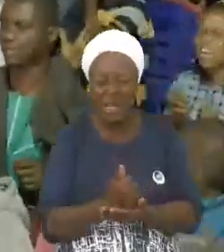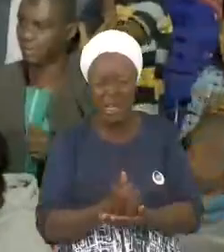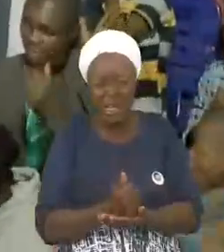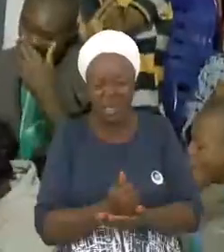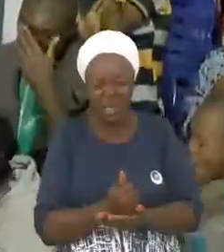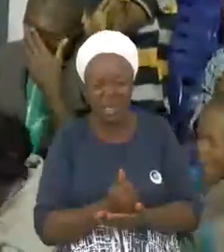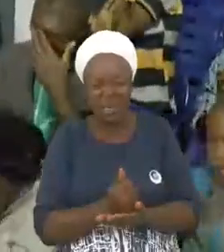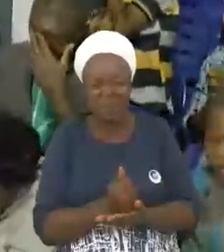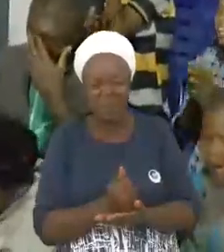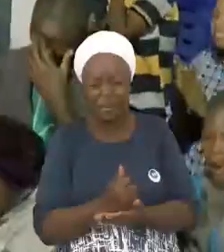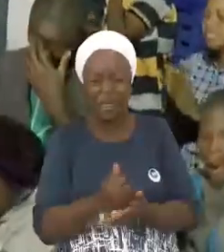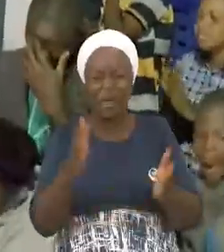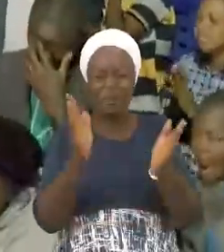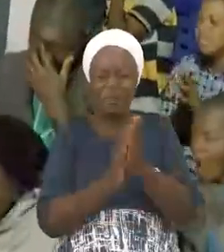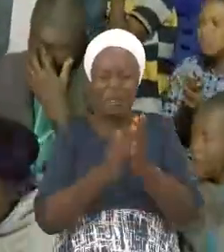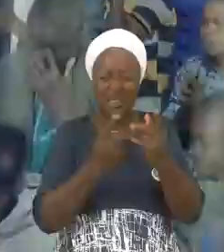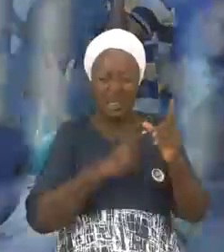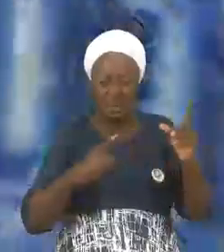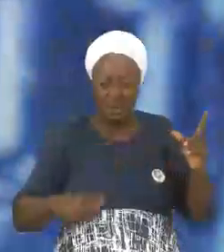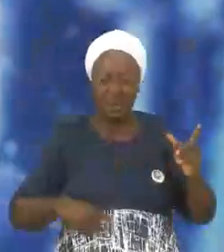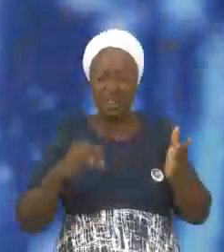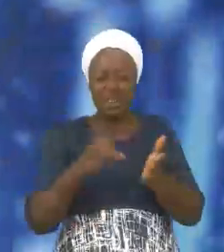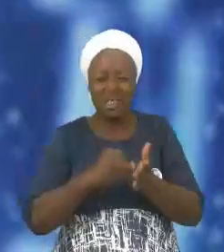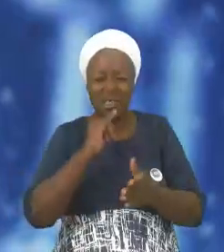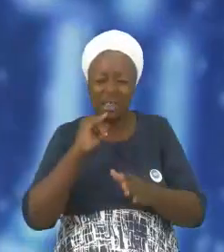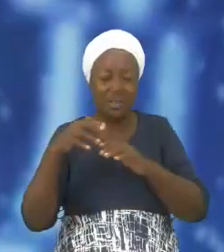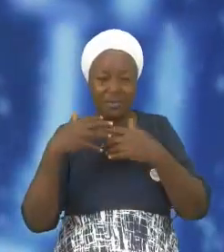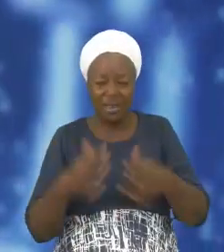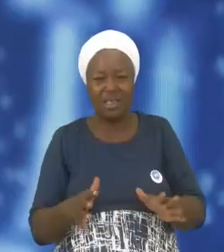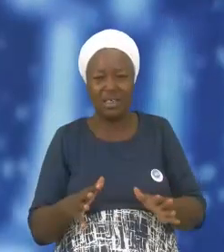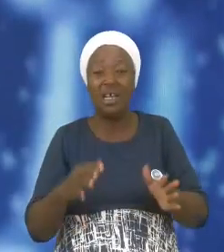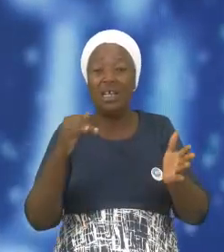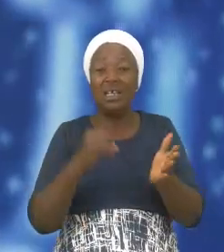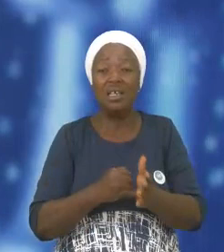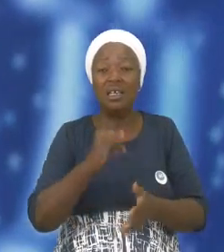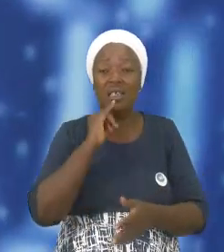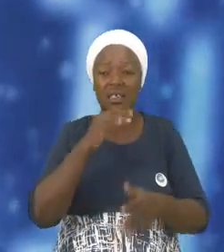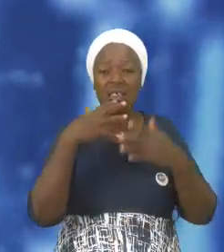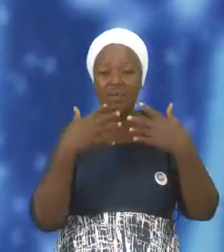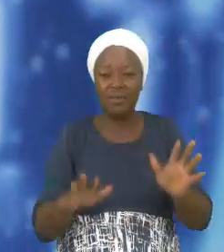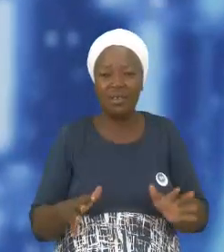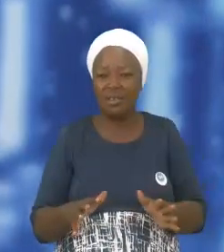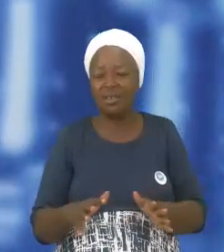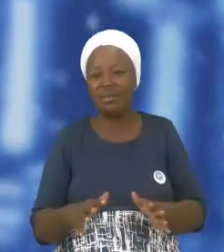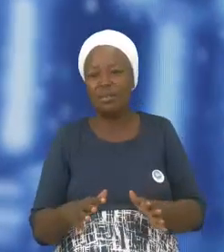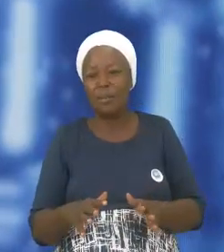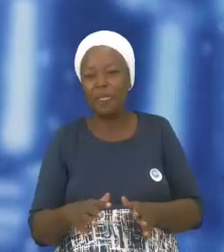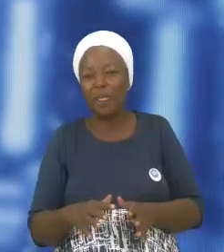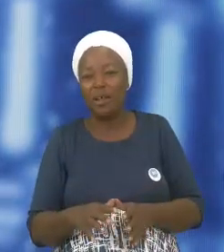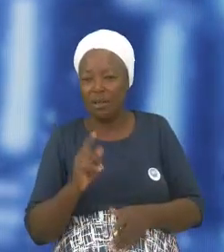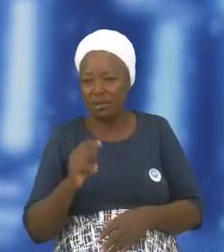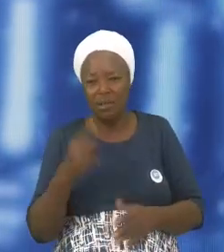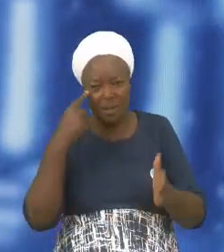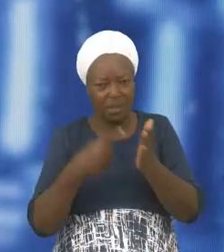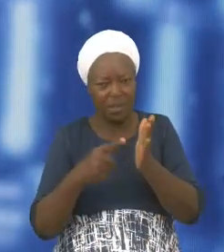Amen. Praise the Lord. It is done. It is done. Check up